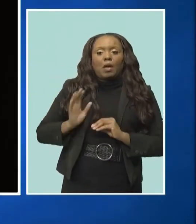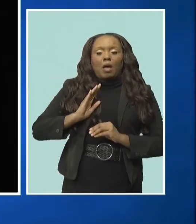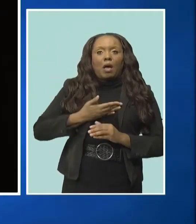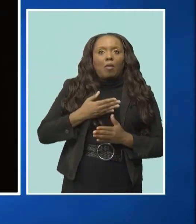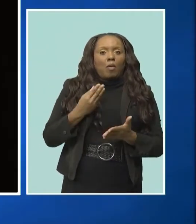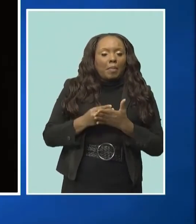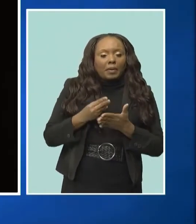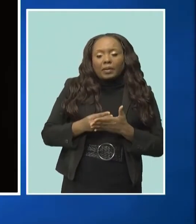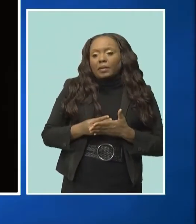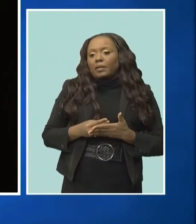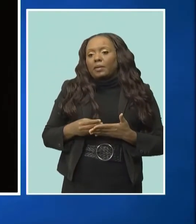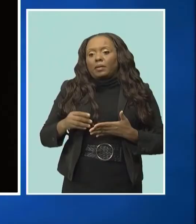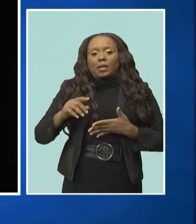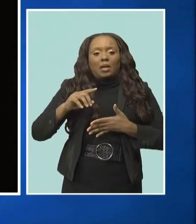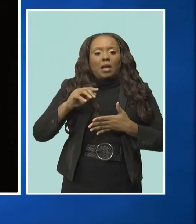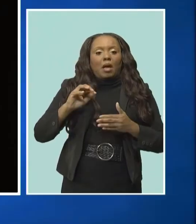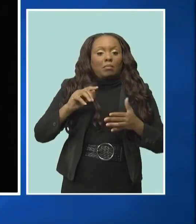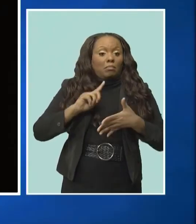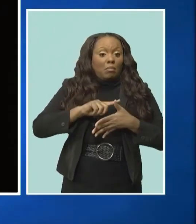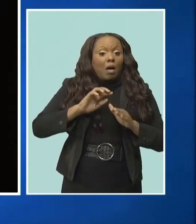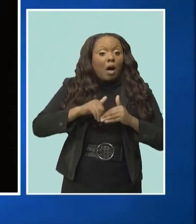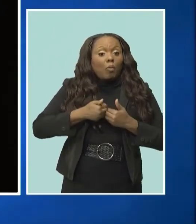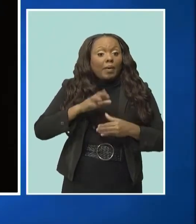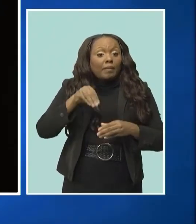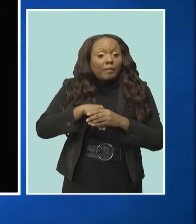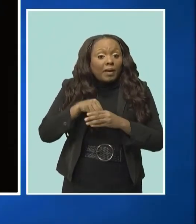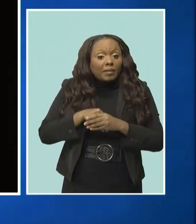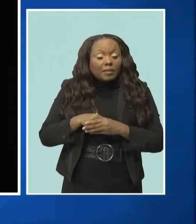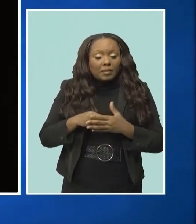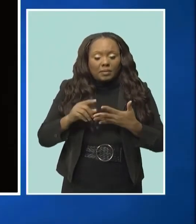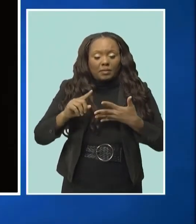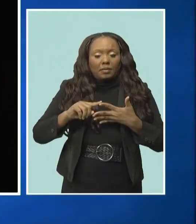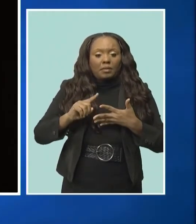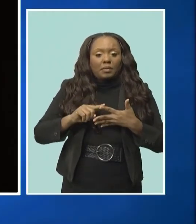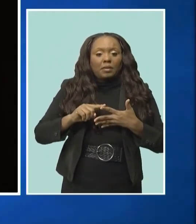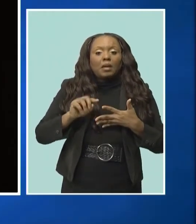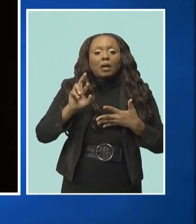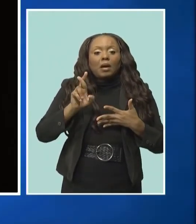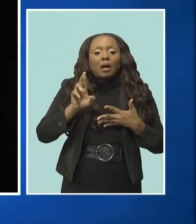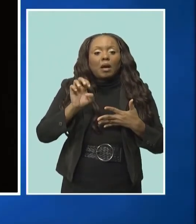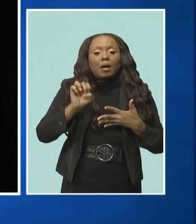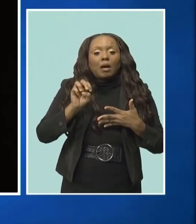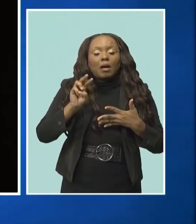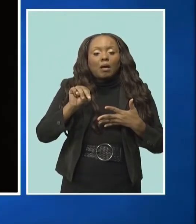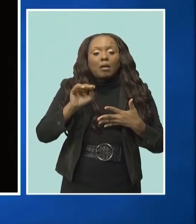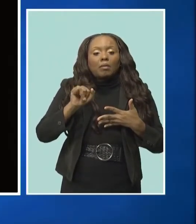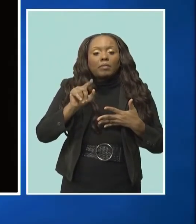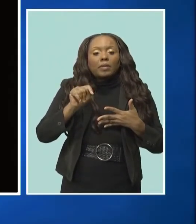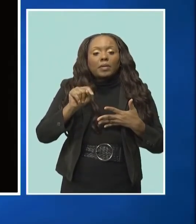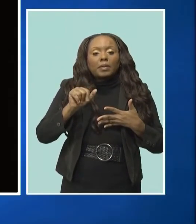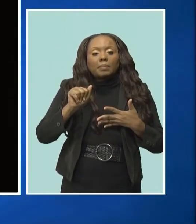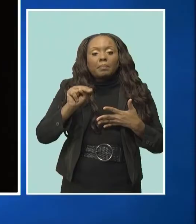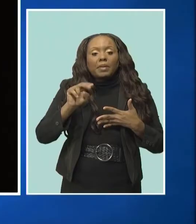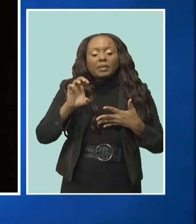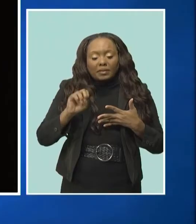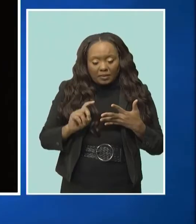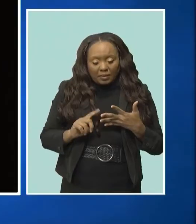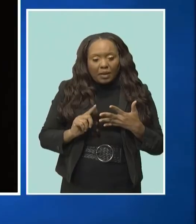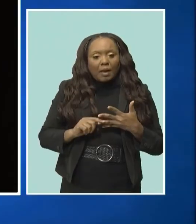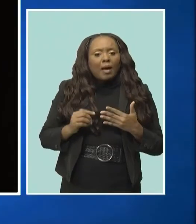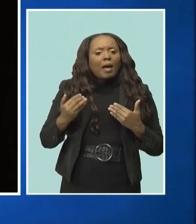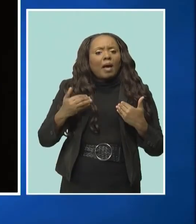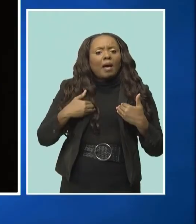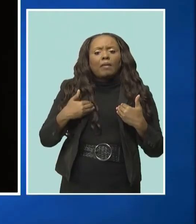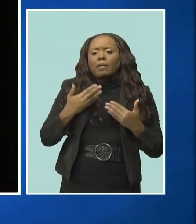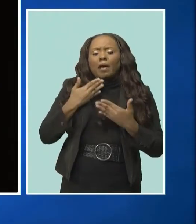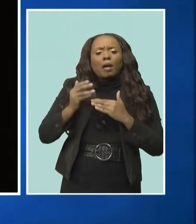invest on a South-South basis, to be able to do more work together, invest and build the links together such